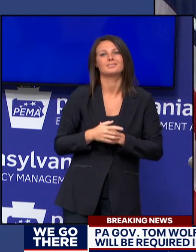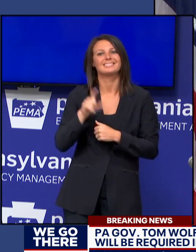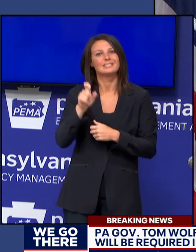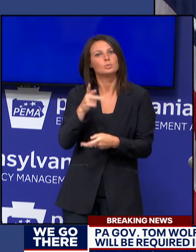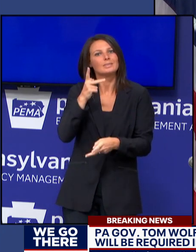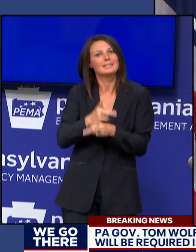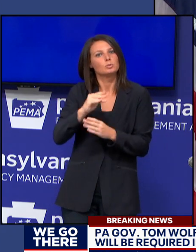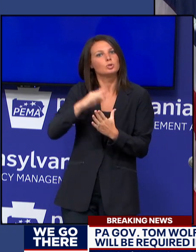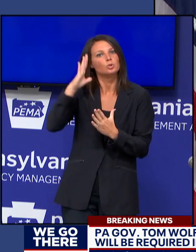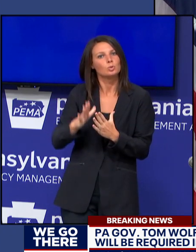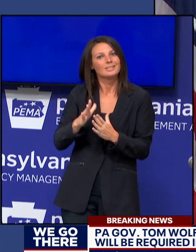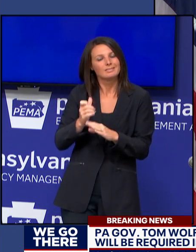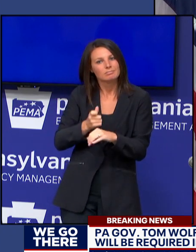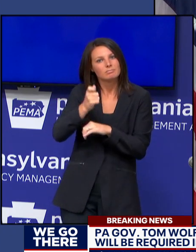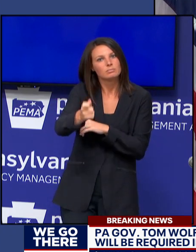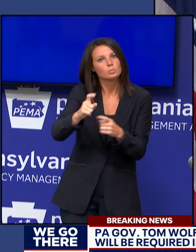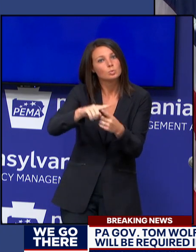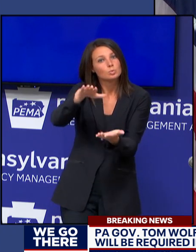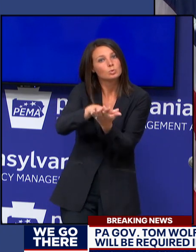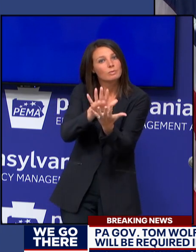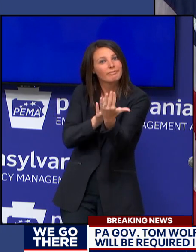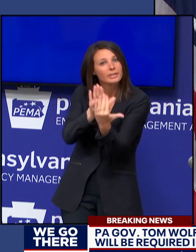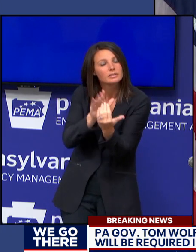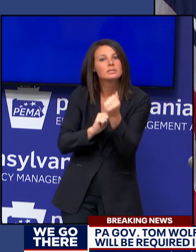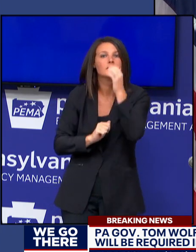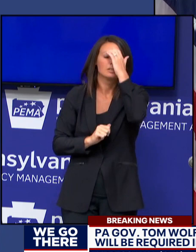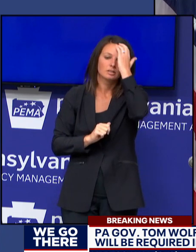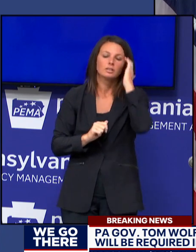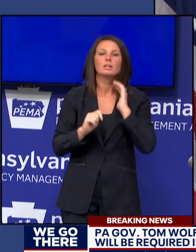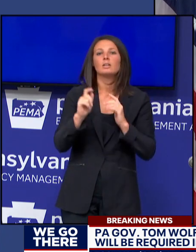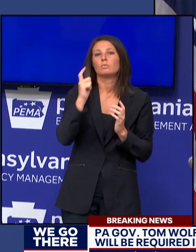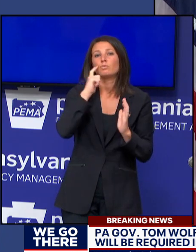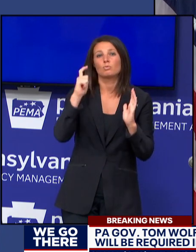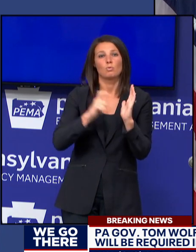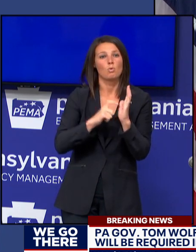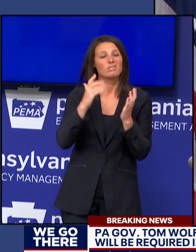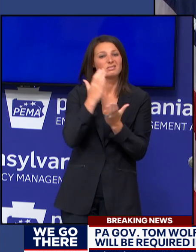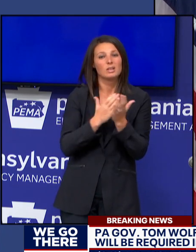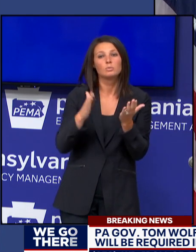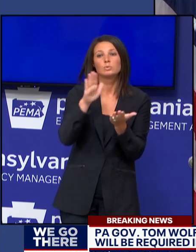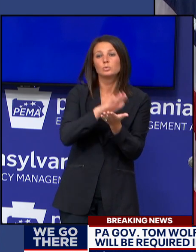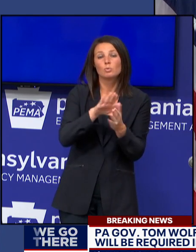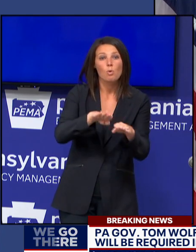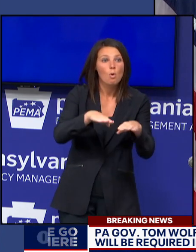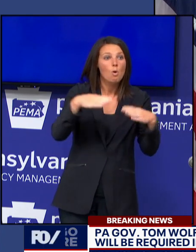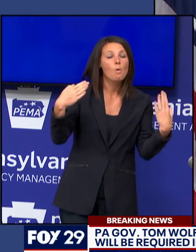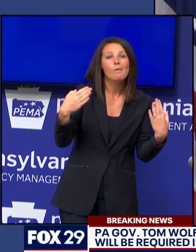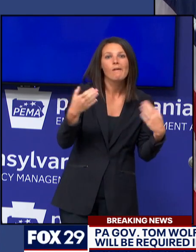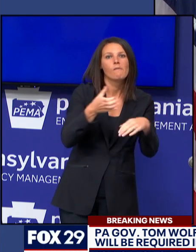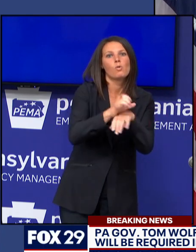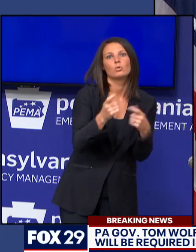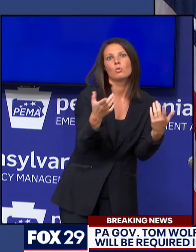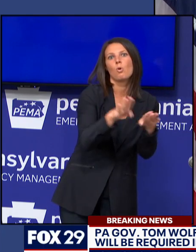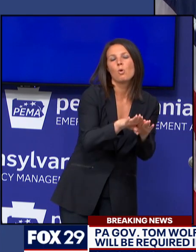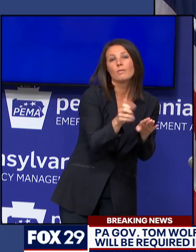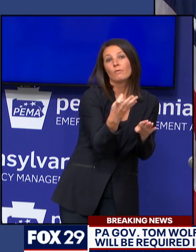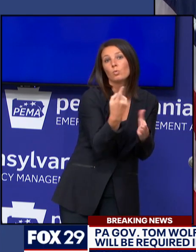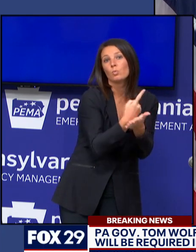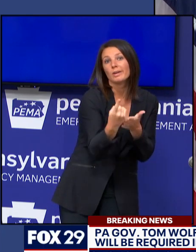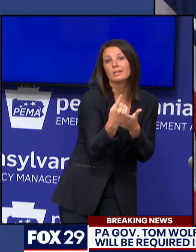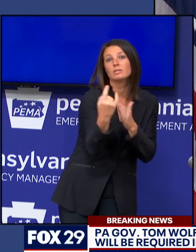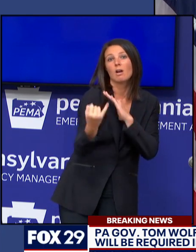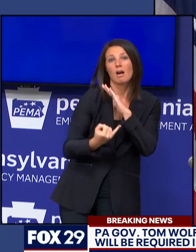all seen stories from across the nation of students in school for a matter of days, and then who are forced to quarantine for weeks because of a